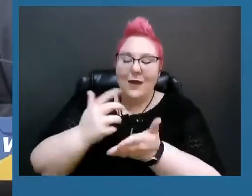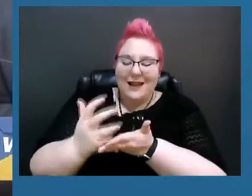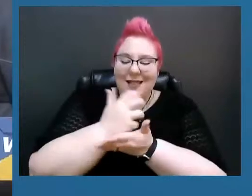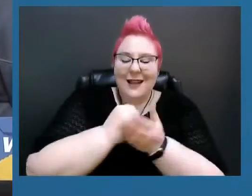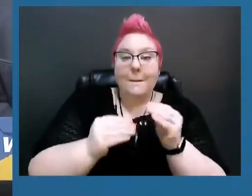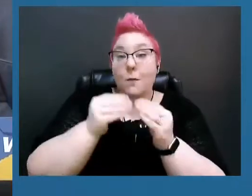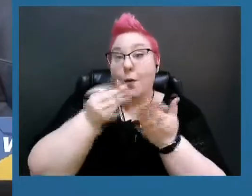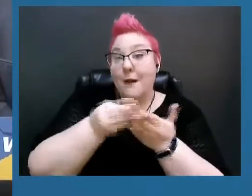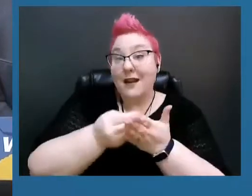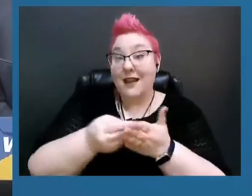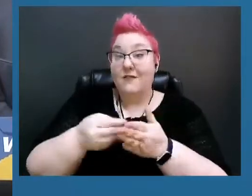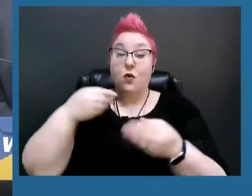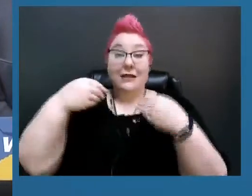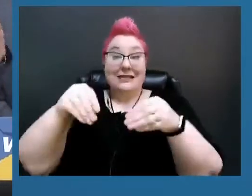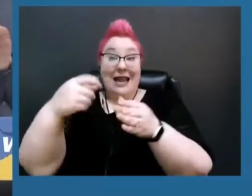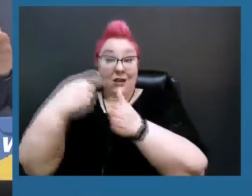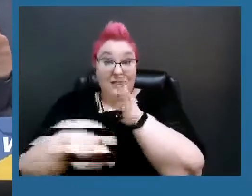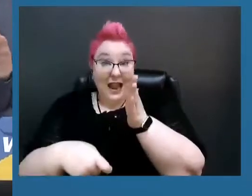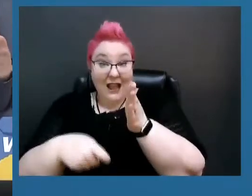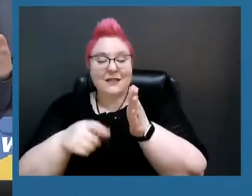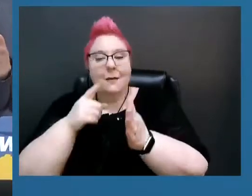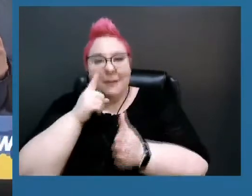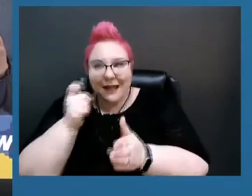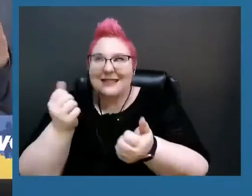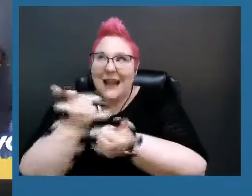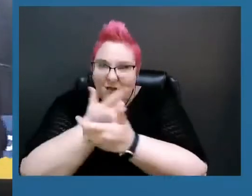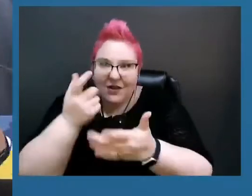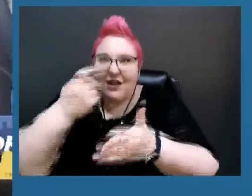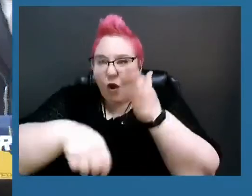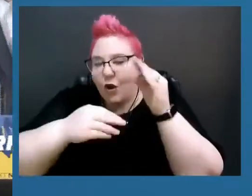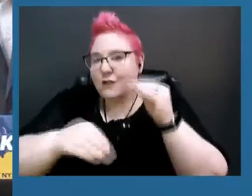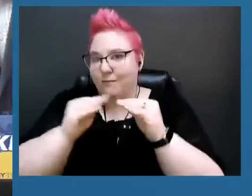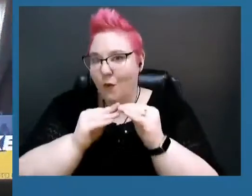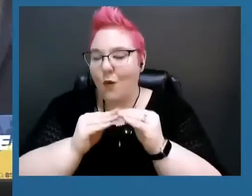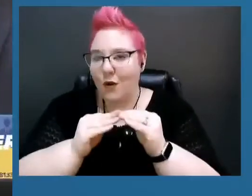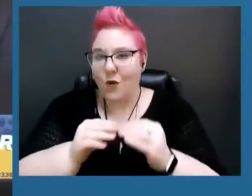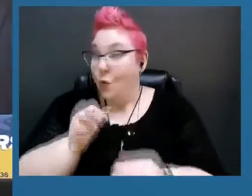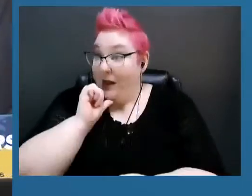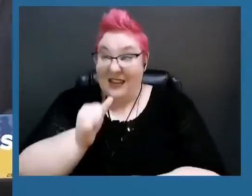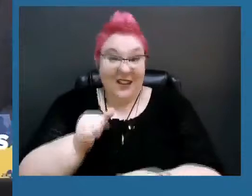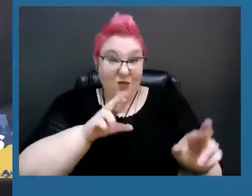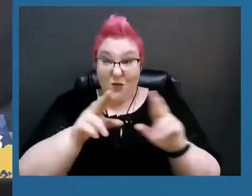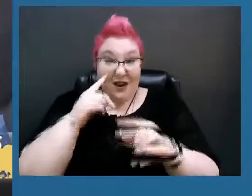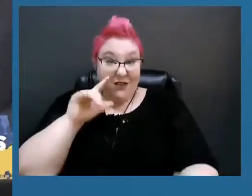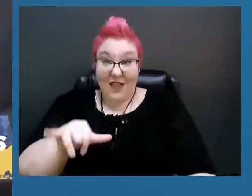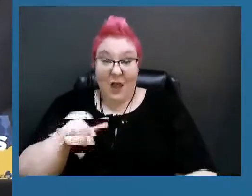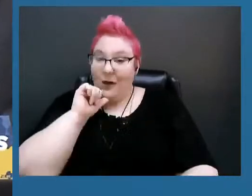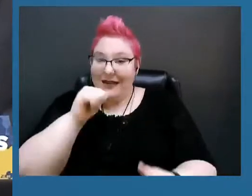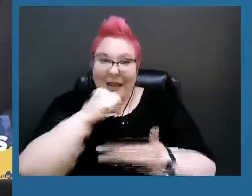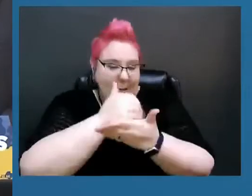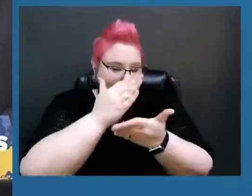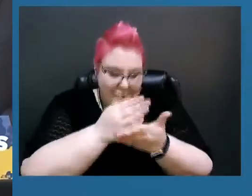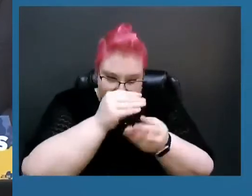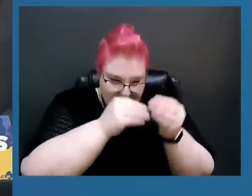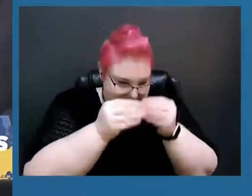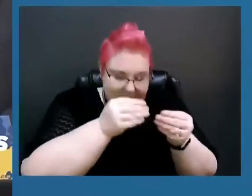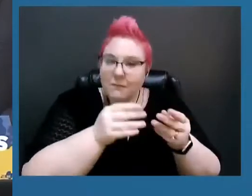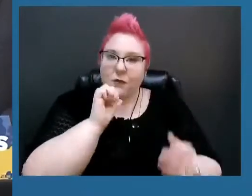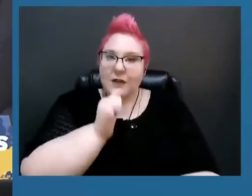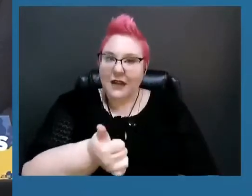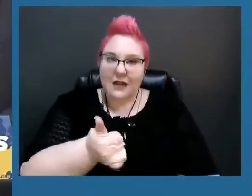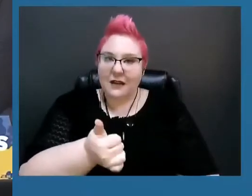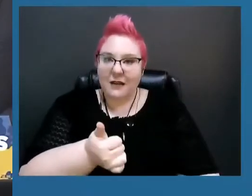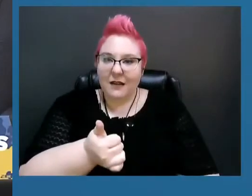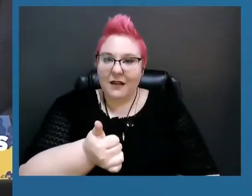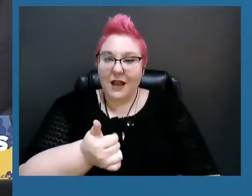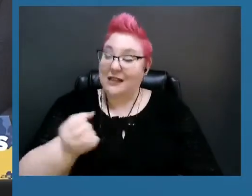sales tax because everything costs more. Think about that. We weren't budgeting for that. For once, we had a little bit of a windfall. I said, oh, this